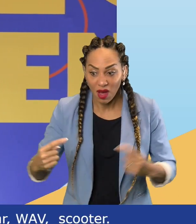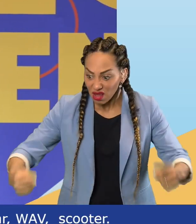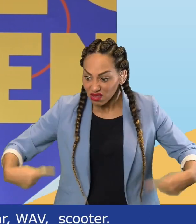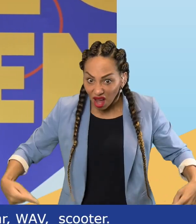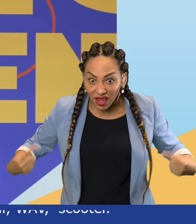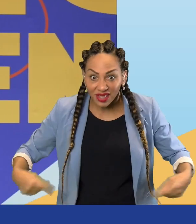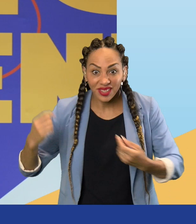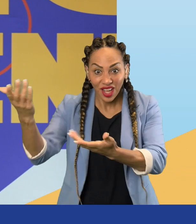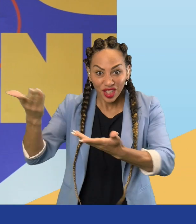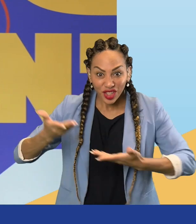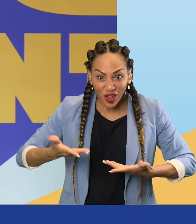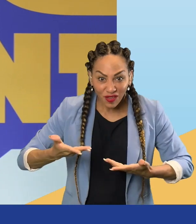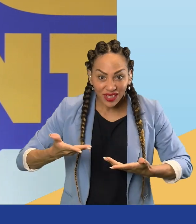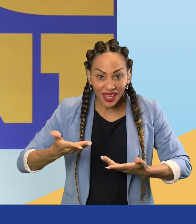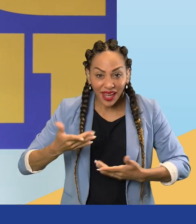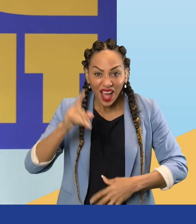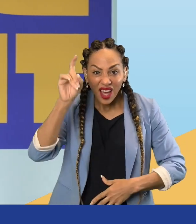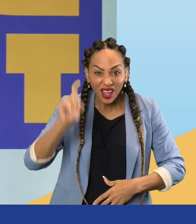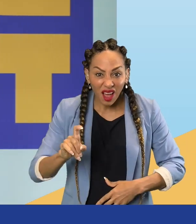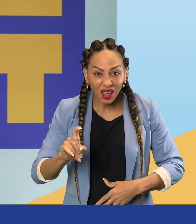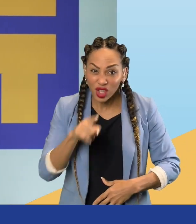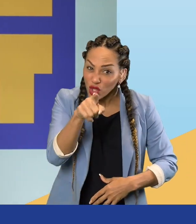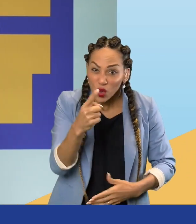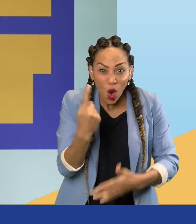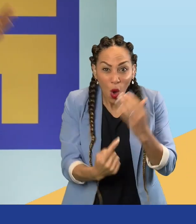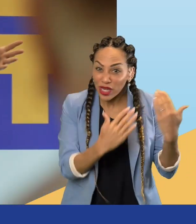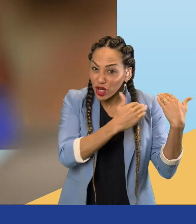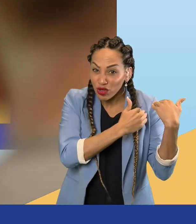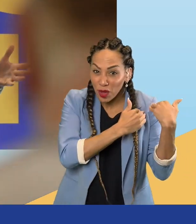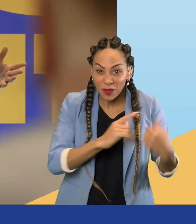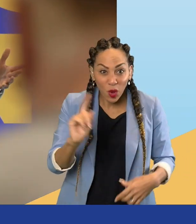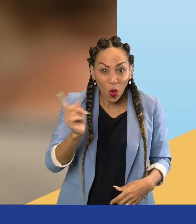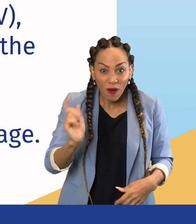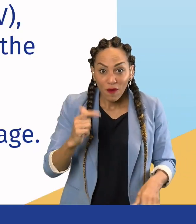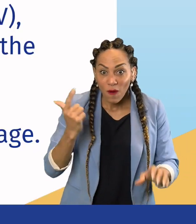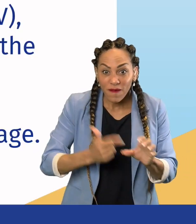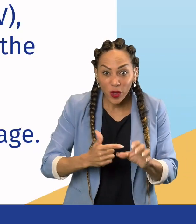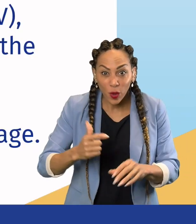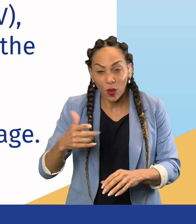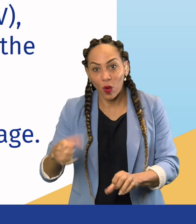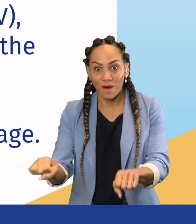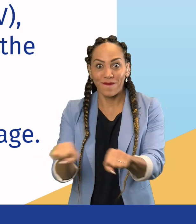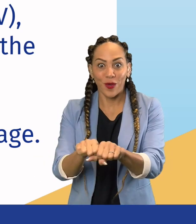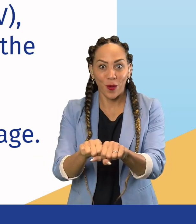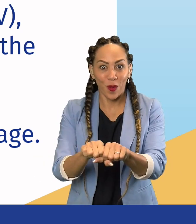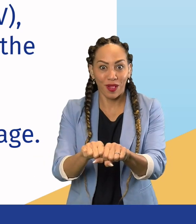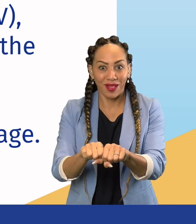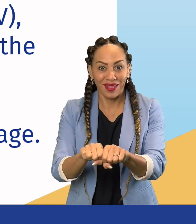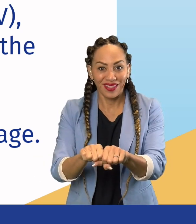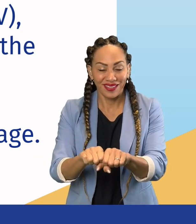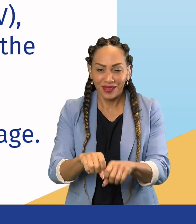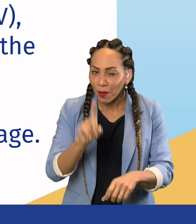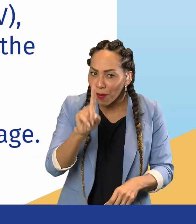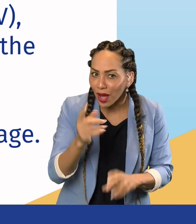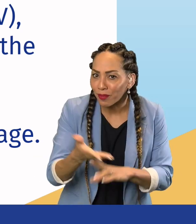glass, literally just add fuel. It's a really straightforward lease. But of course, in times of old, just add fuel meant add